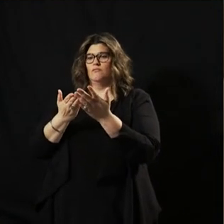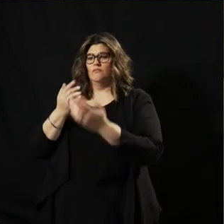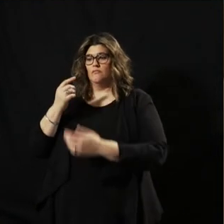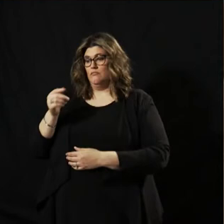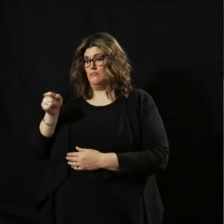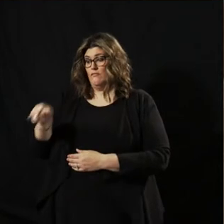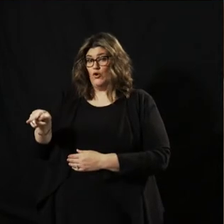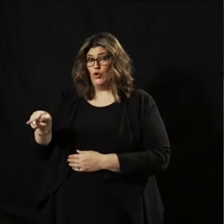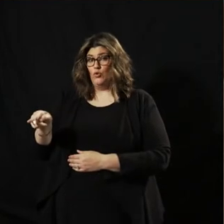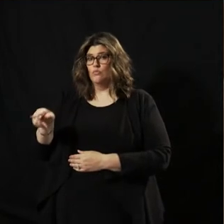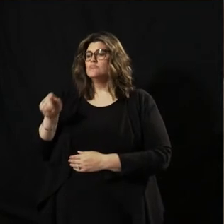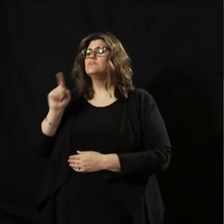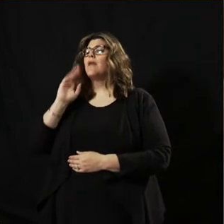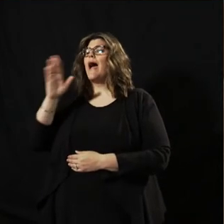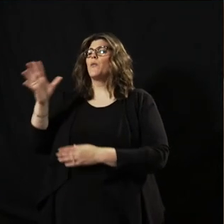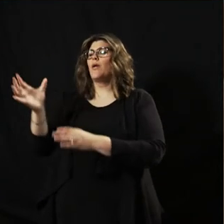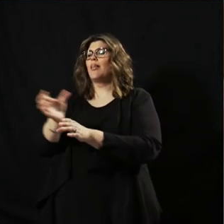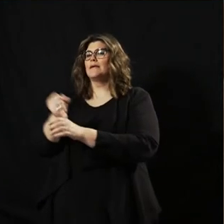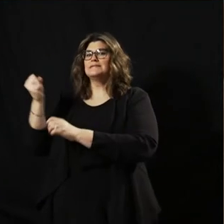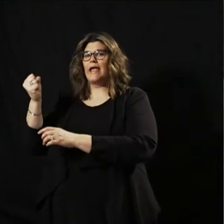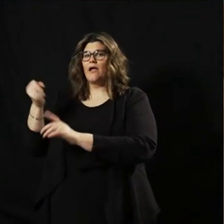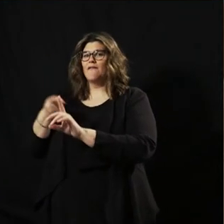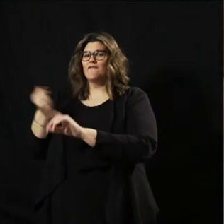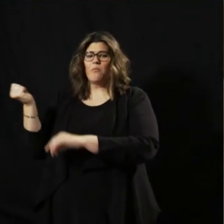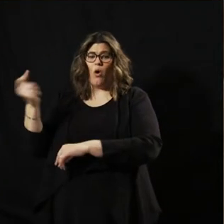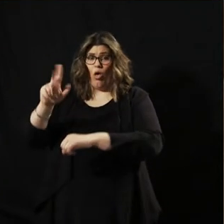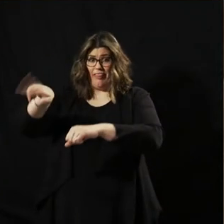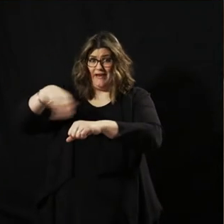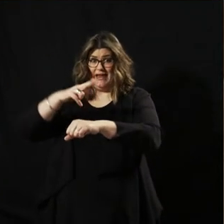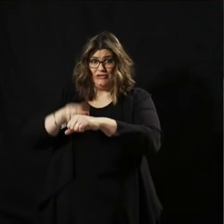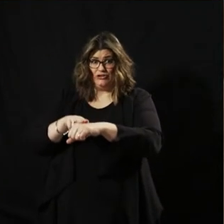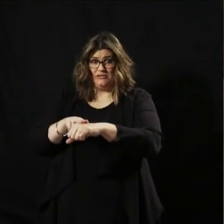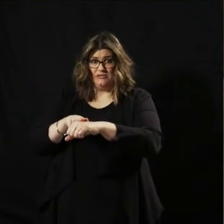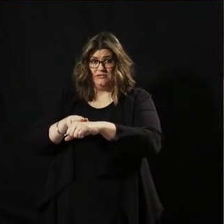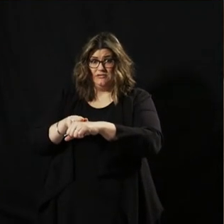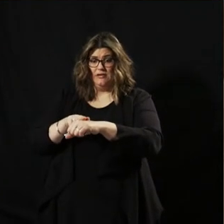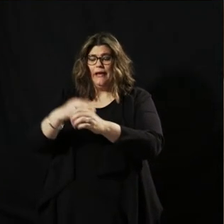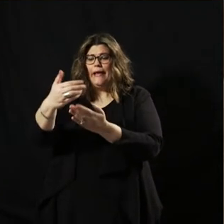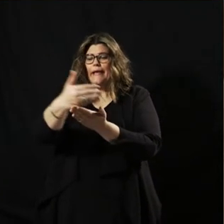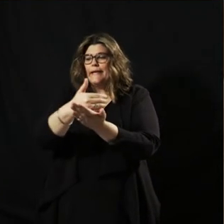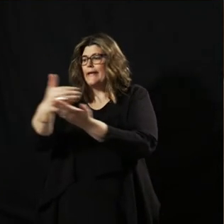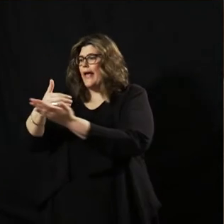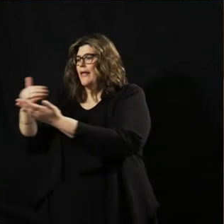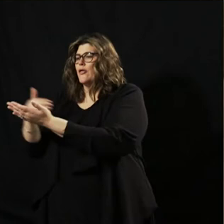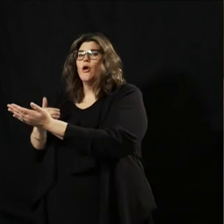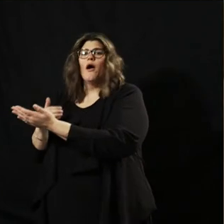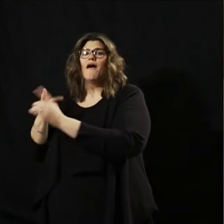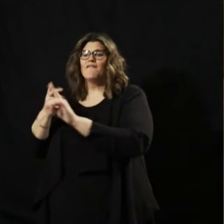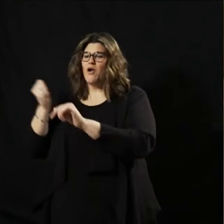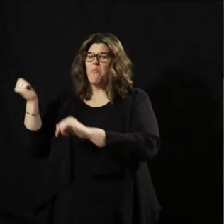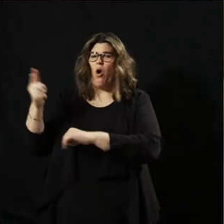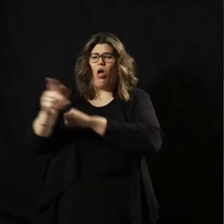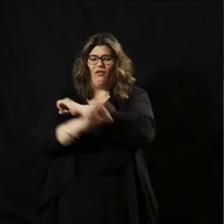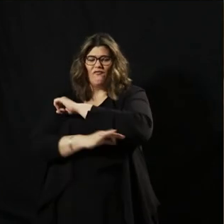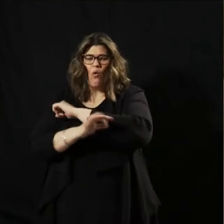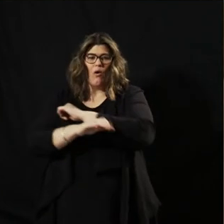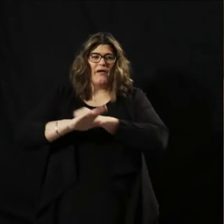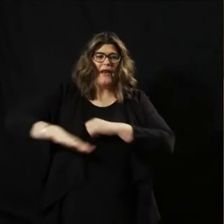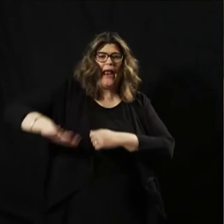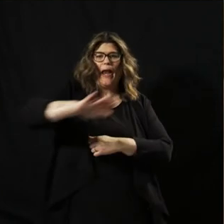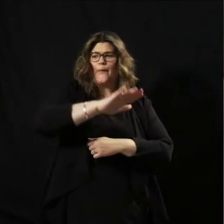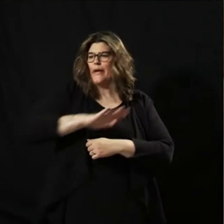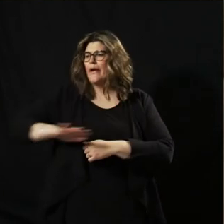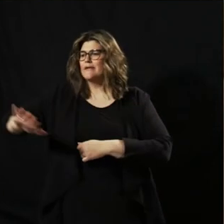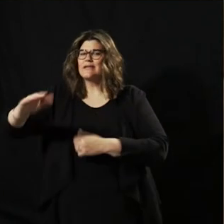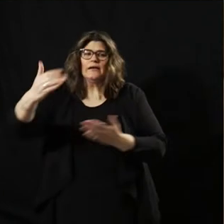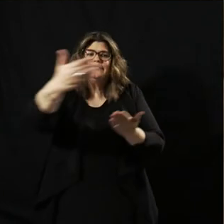I will take you away from among the nations, gather you from all the foreign lands, and